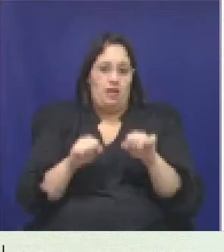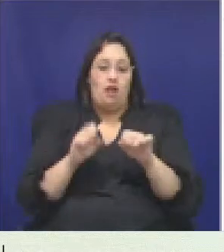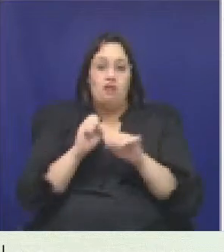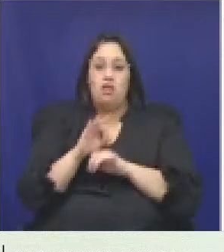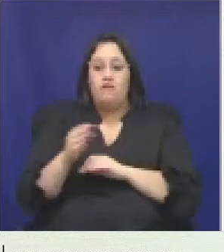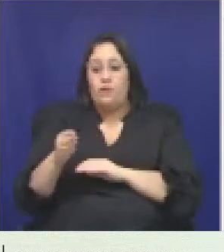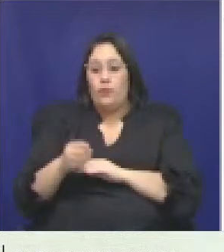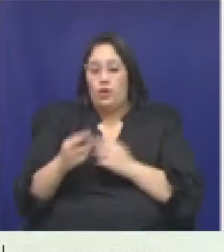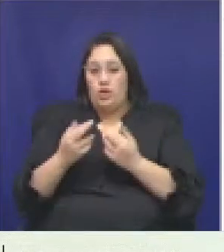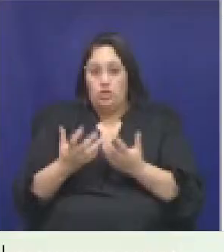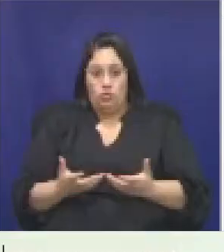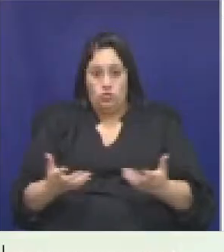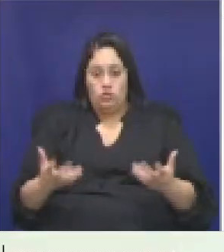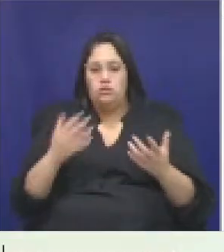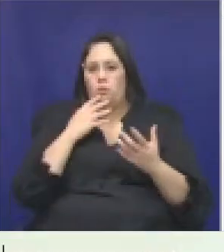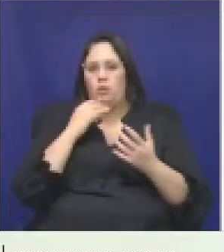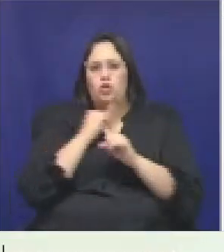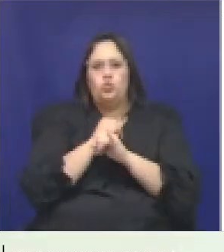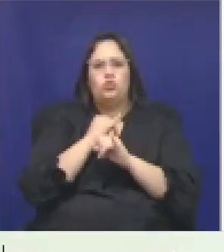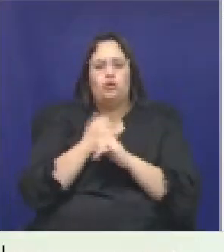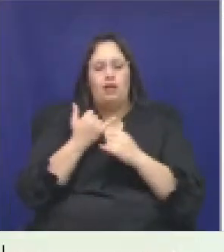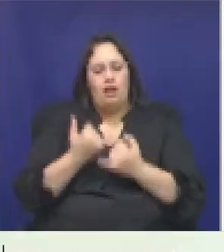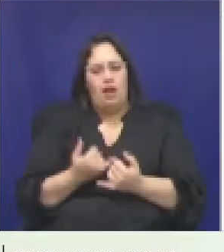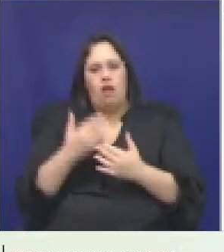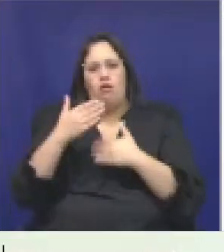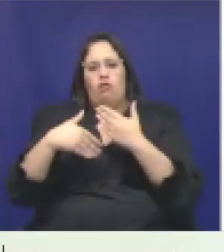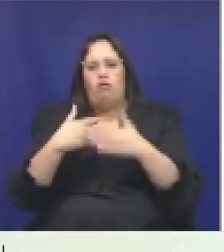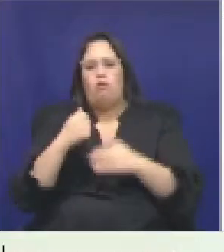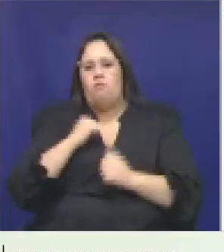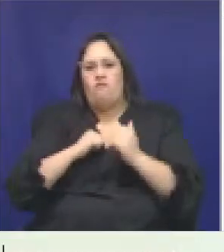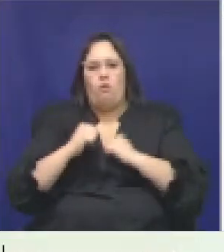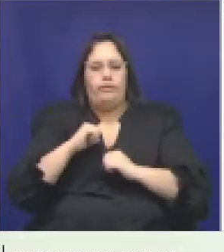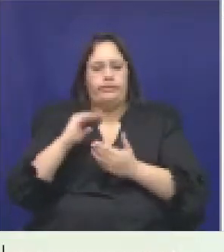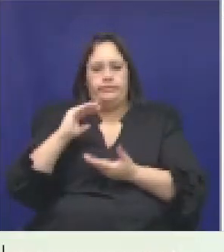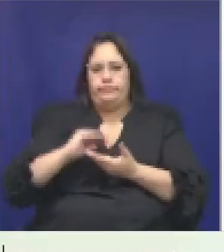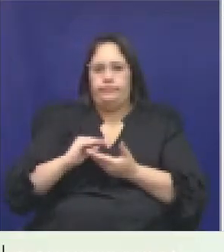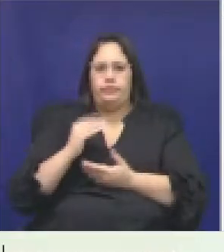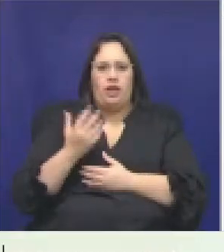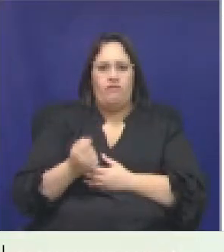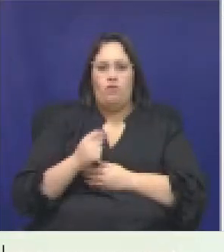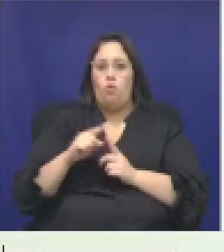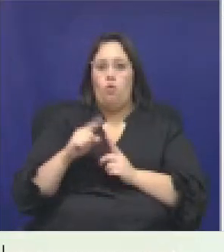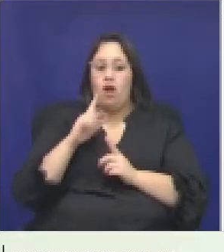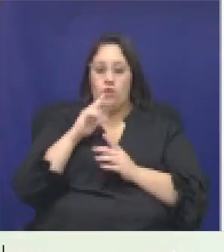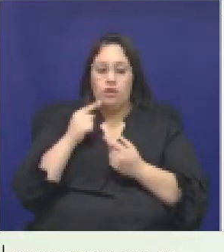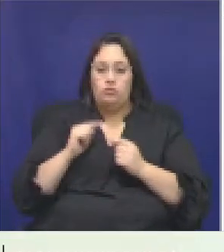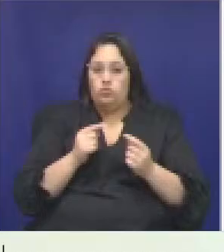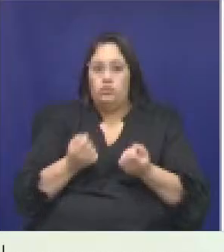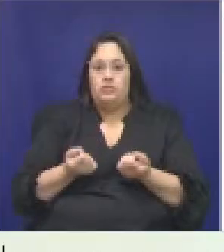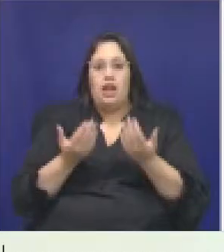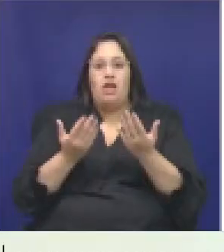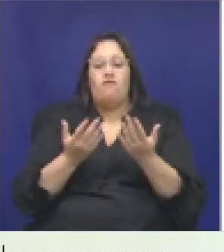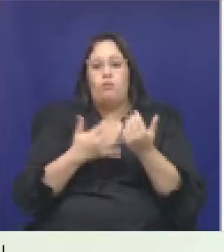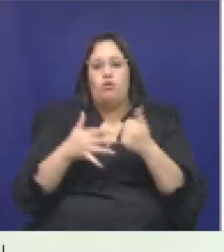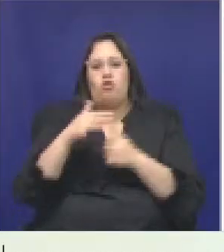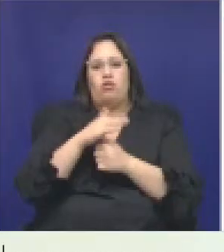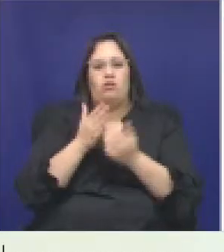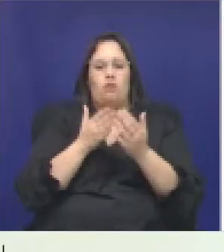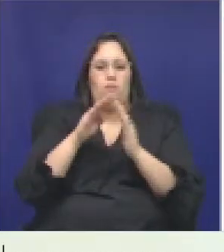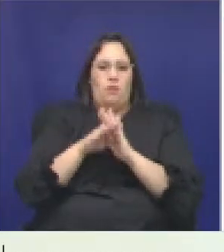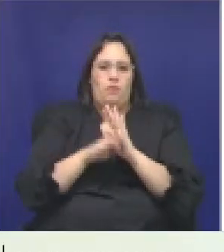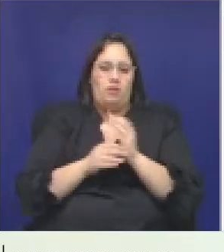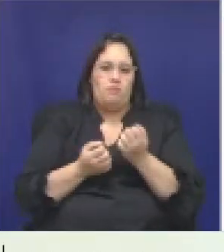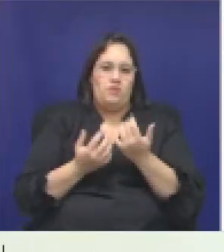these resources, the institution risks underperformance, especially in delivering priority programs.